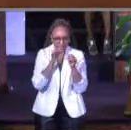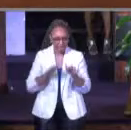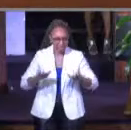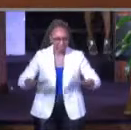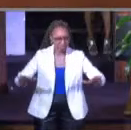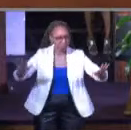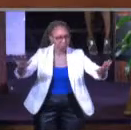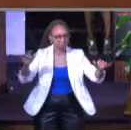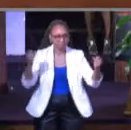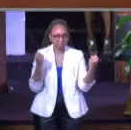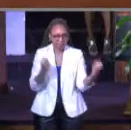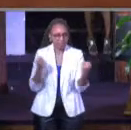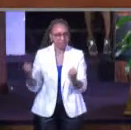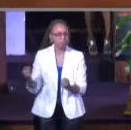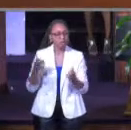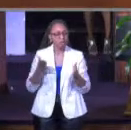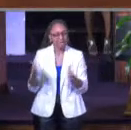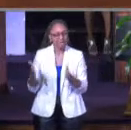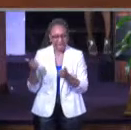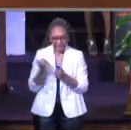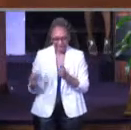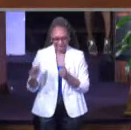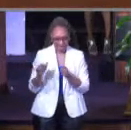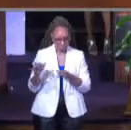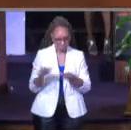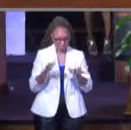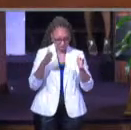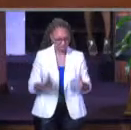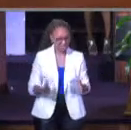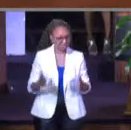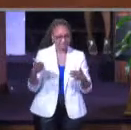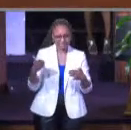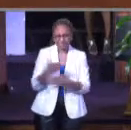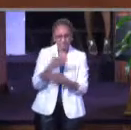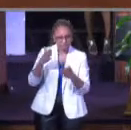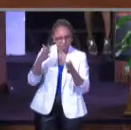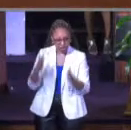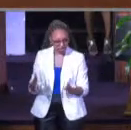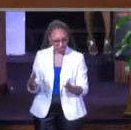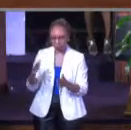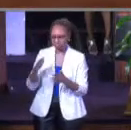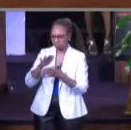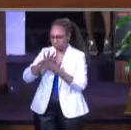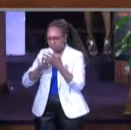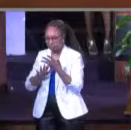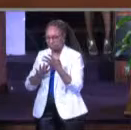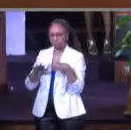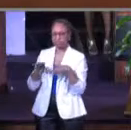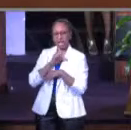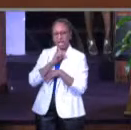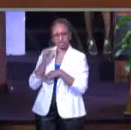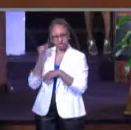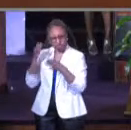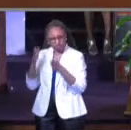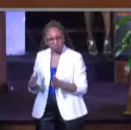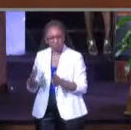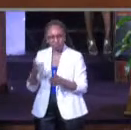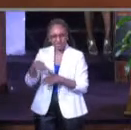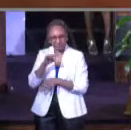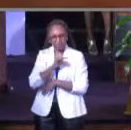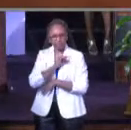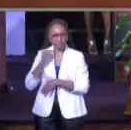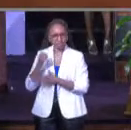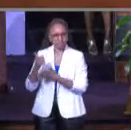every musician that is playing, oh God, every singer that is singing, every usher, every steward, every ministry of health,